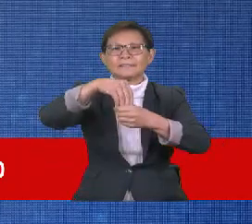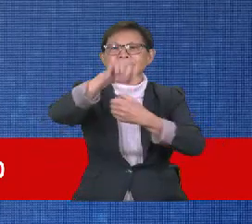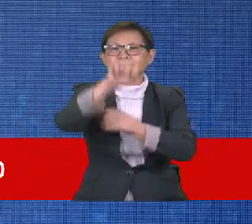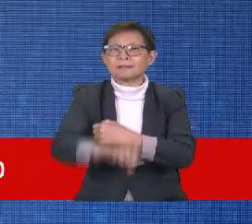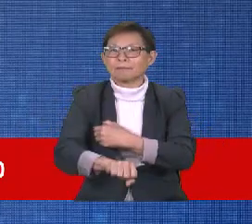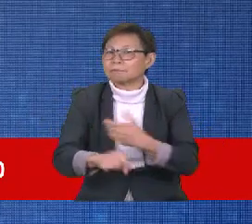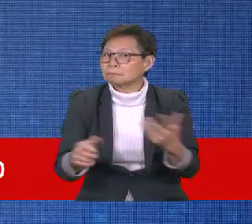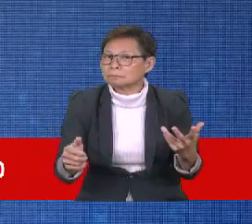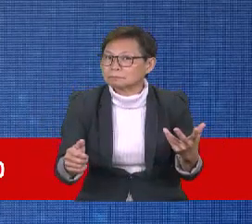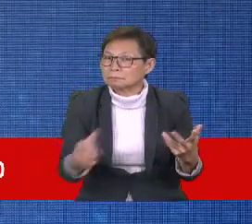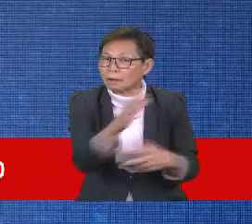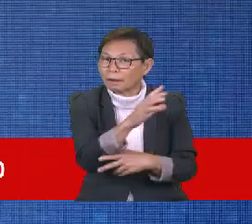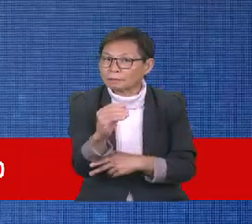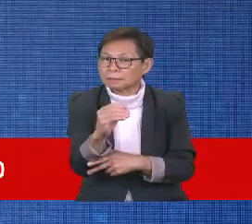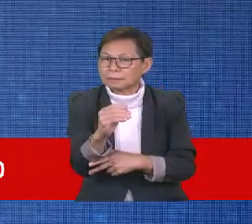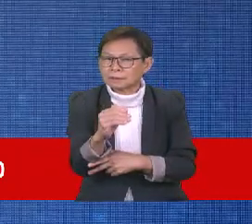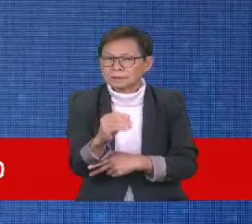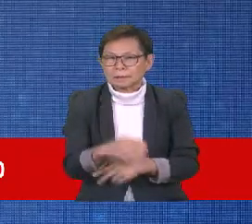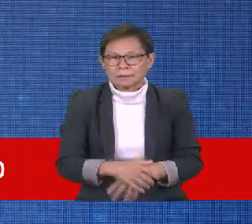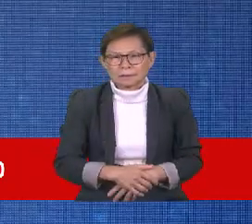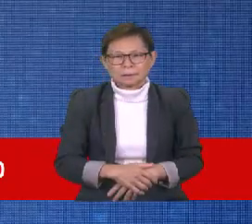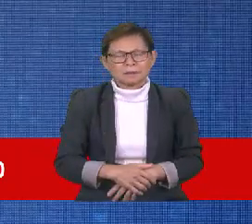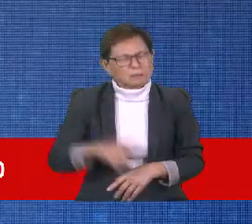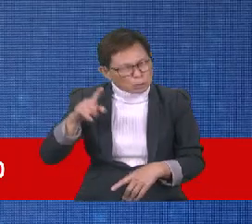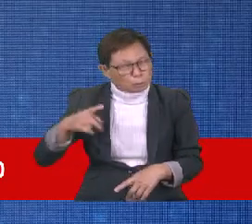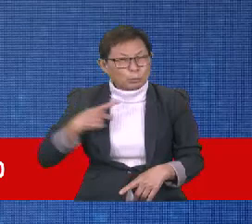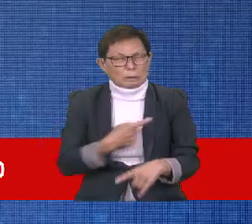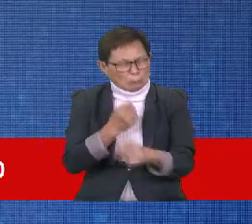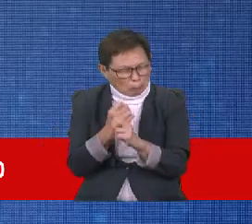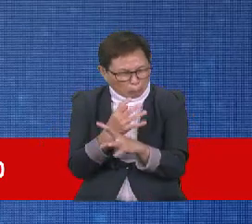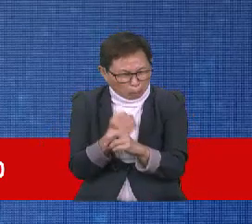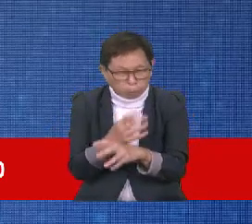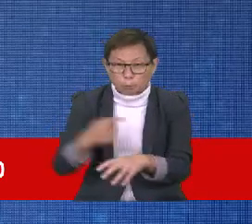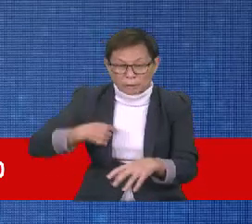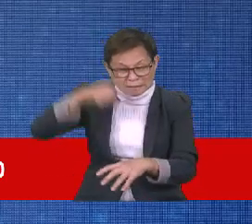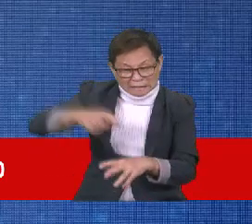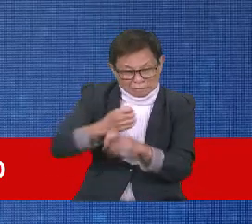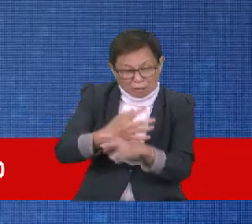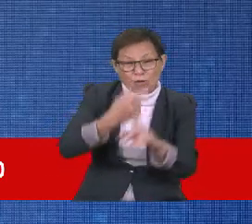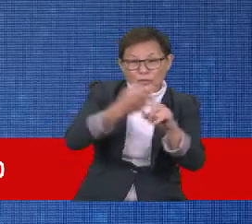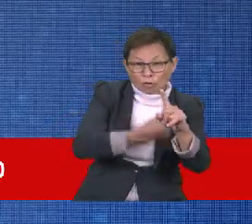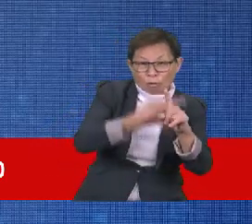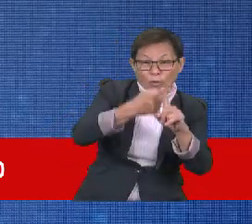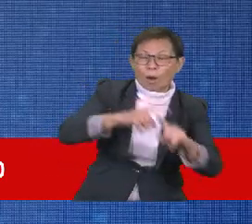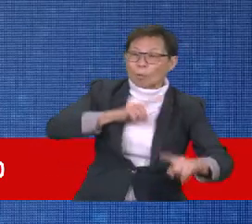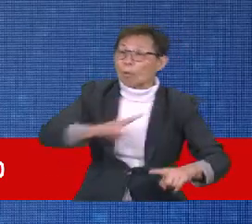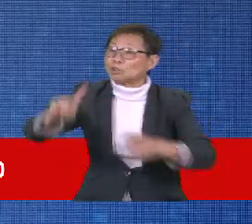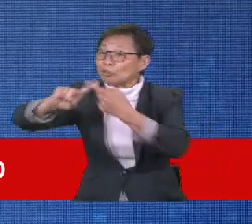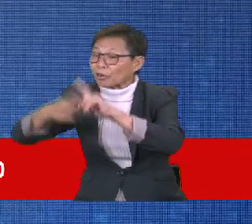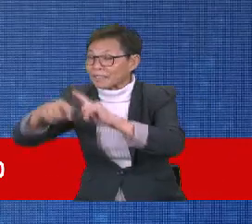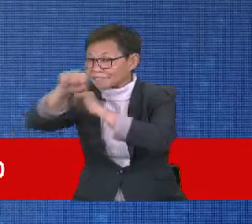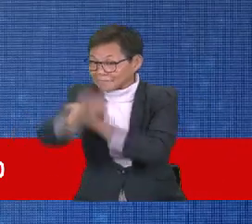And it will take, therefore, greater efforts from our friends, the Muslims in the